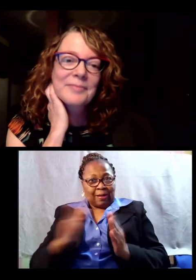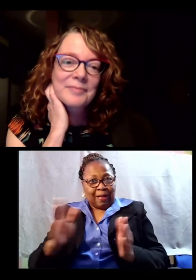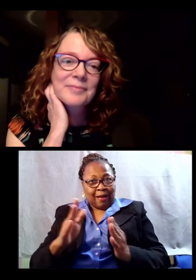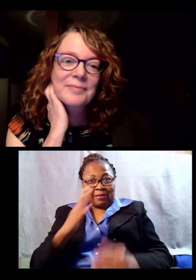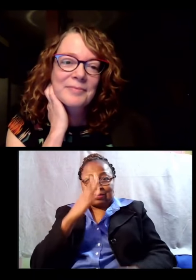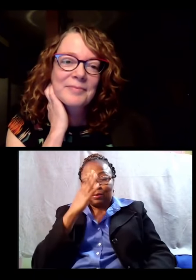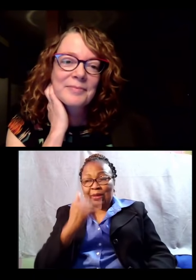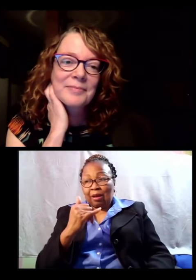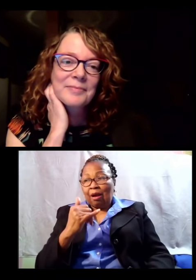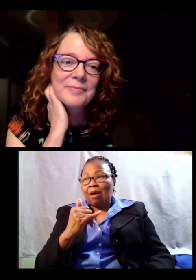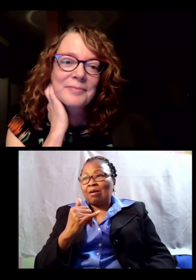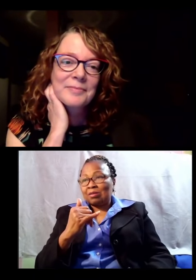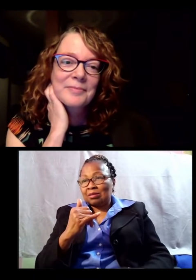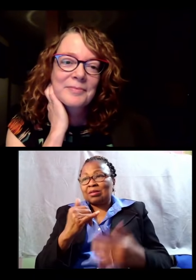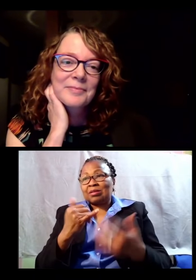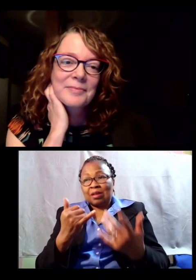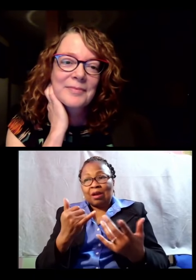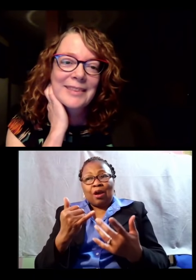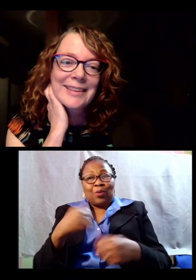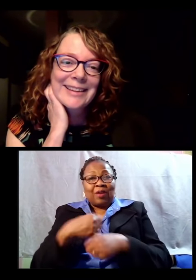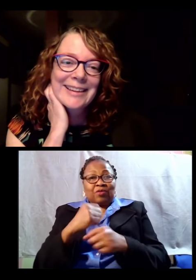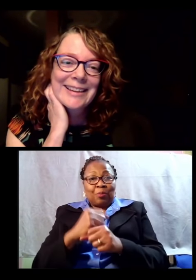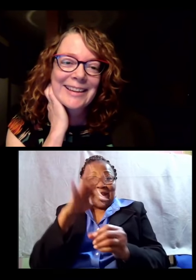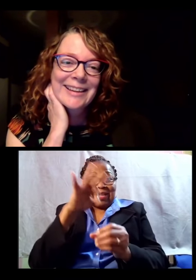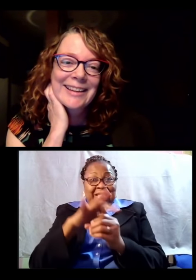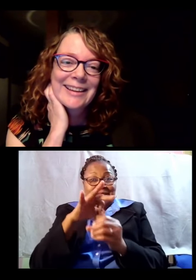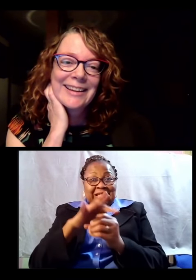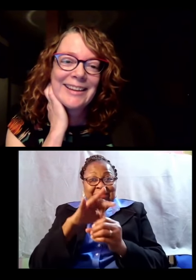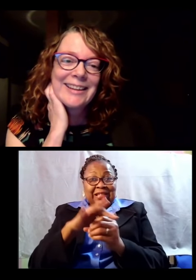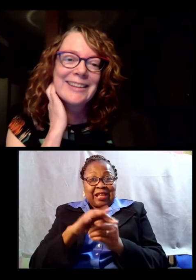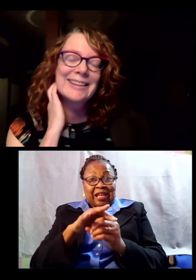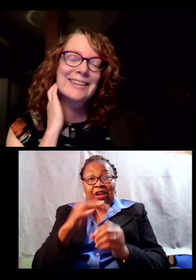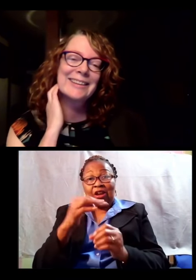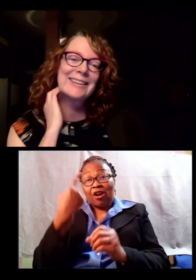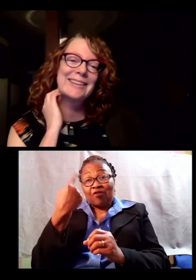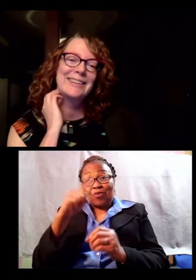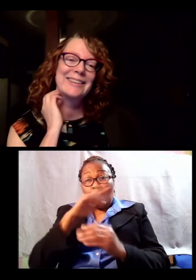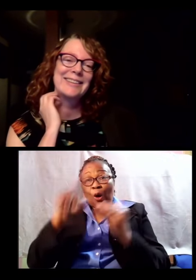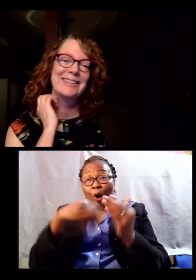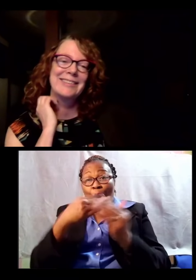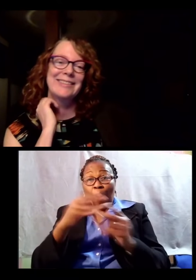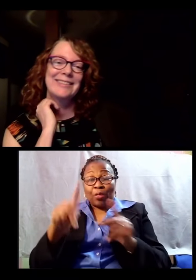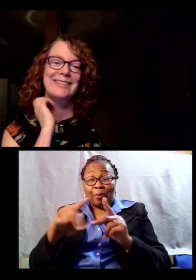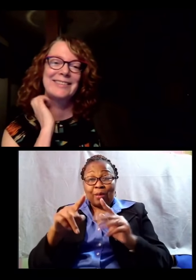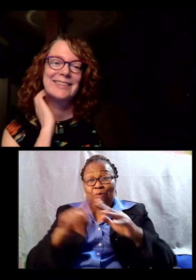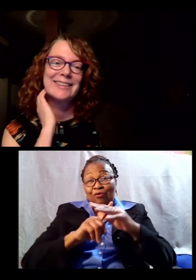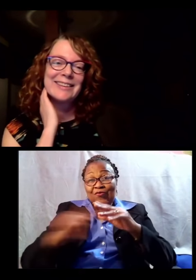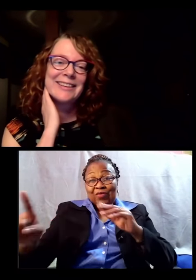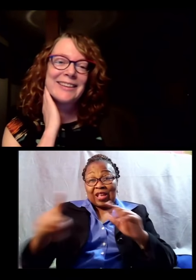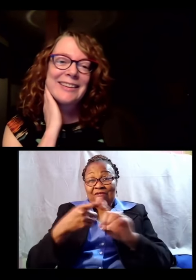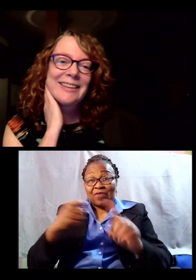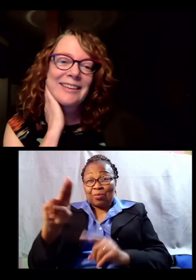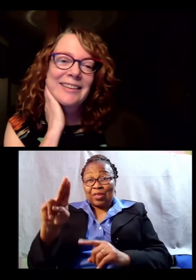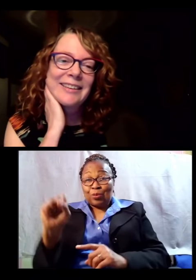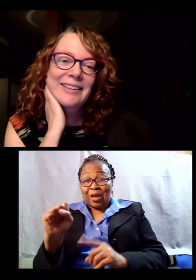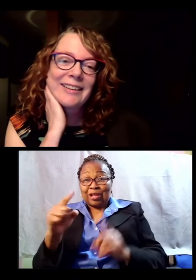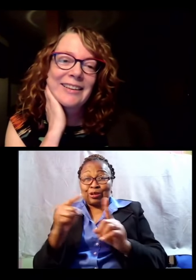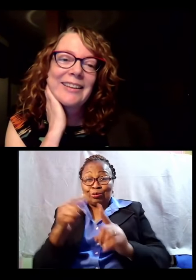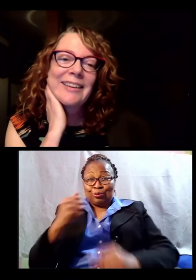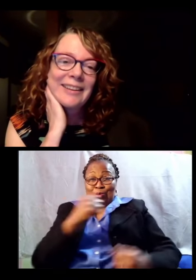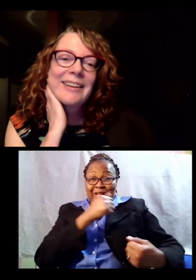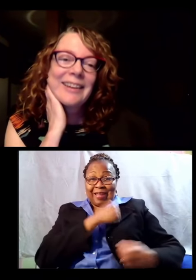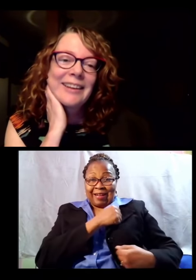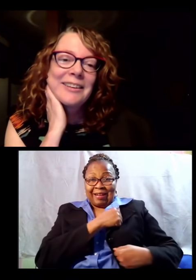and brew up the cups of tea for all the fleeing refugees that we would have to welcome. But it looks like that's not going to